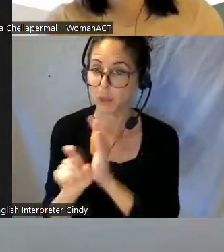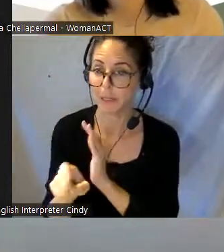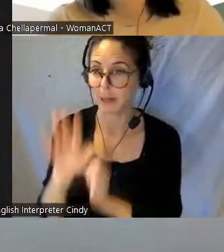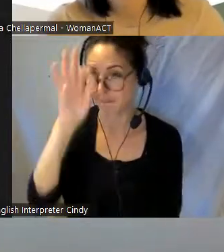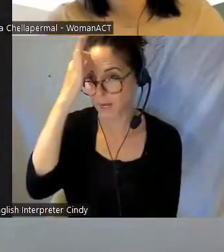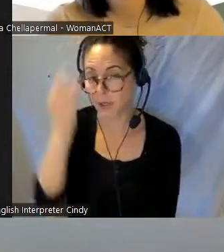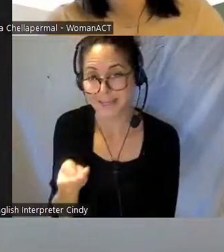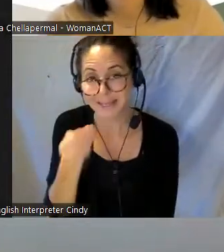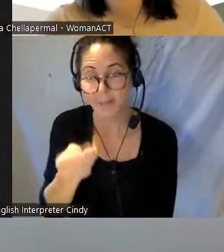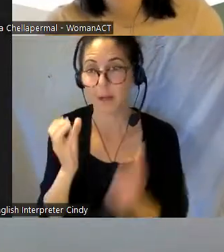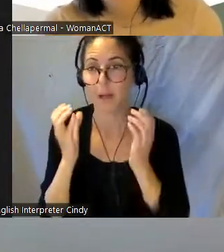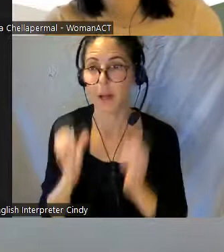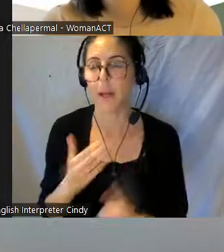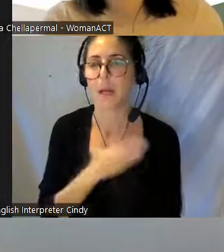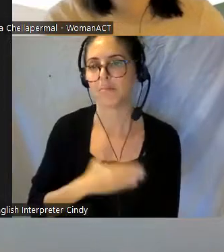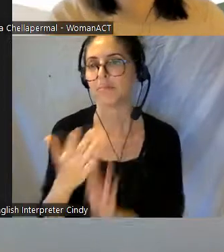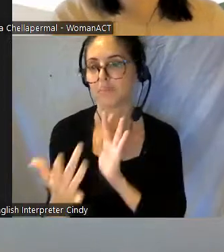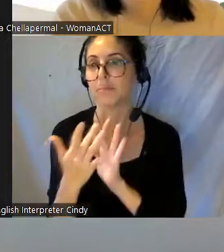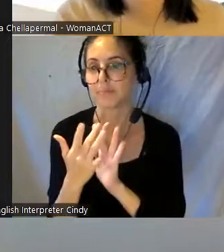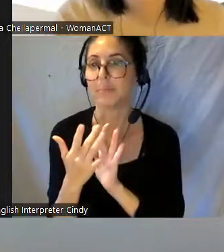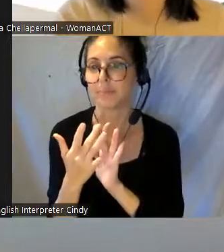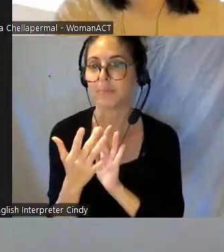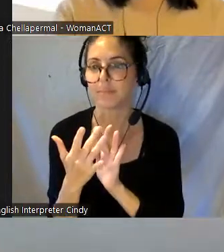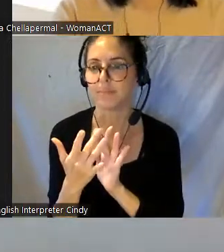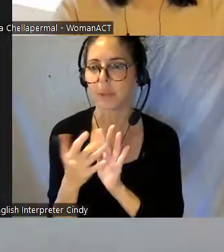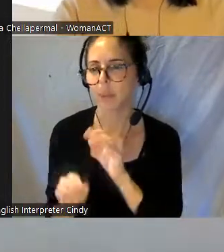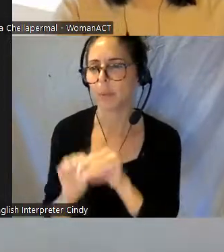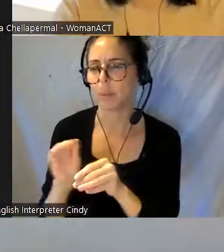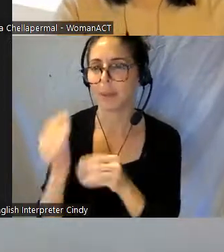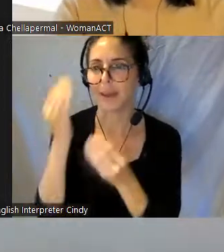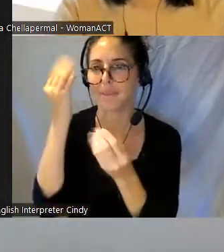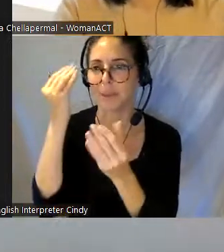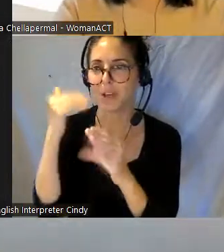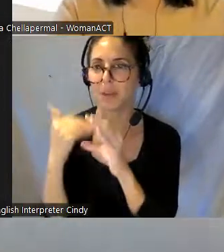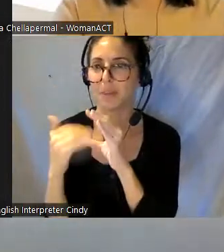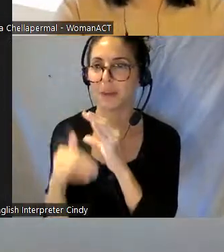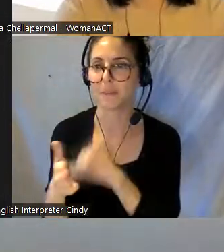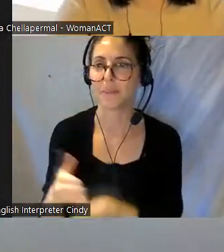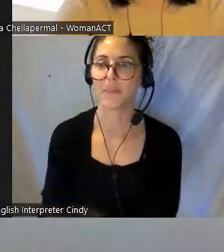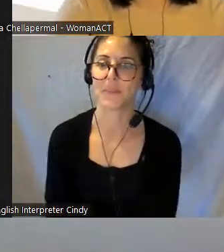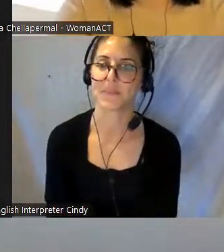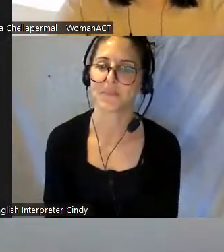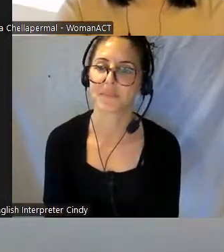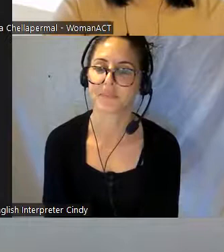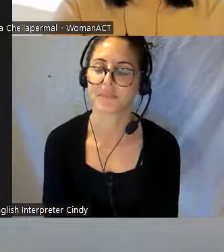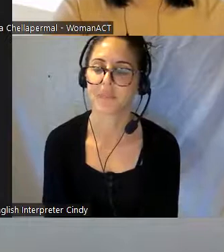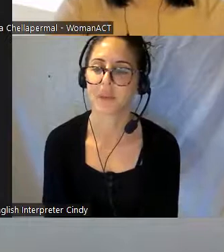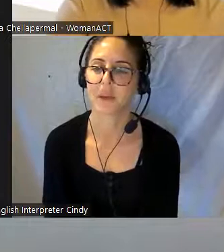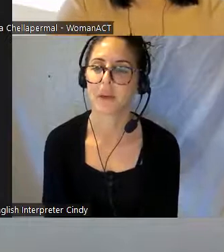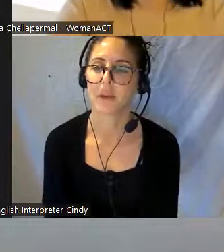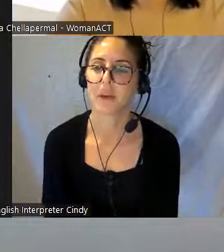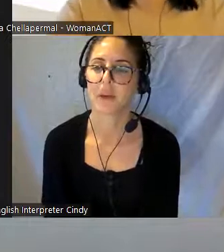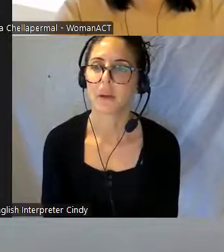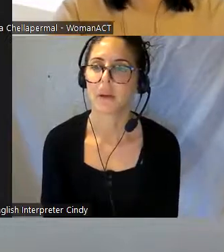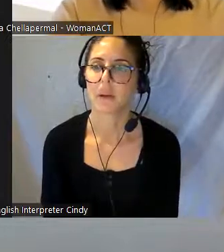for your clients, please do reach out. I'll put my email address here as well, because we are looking for